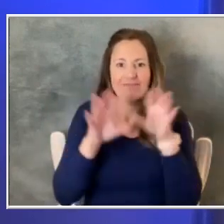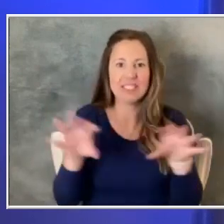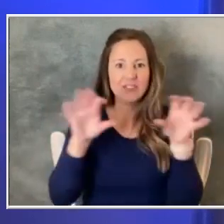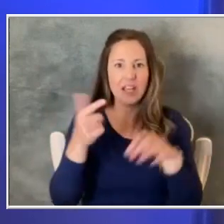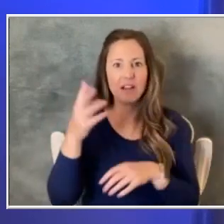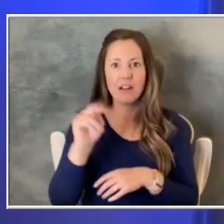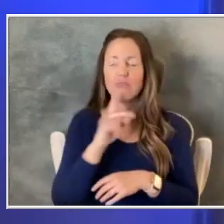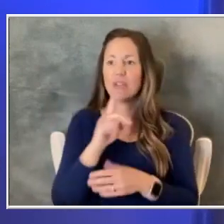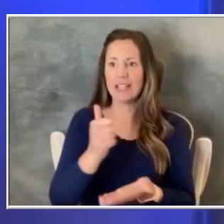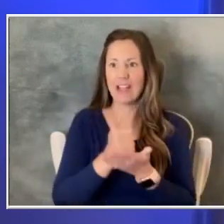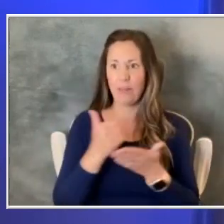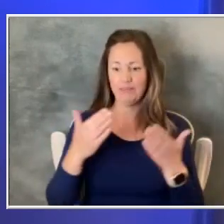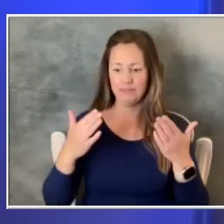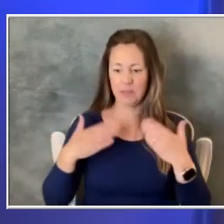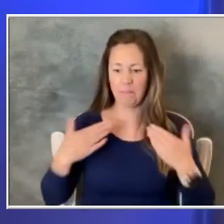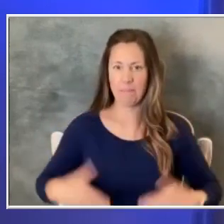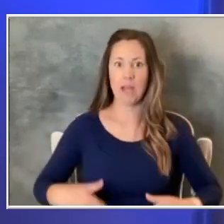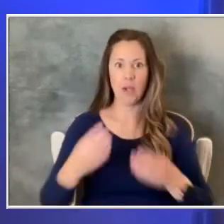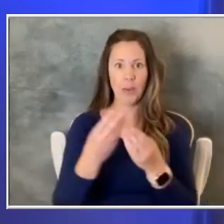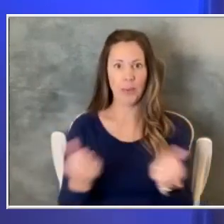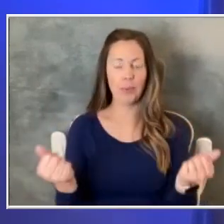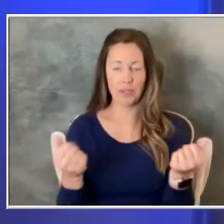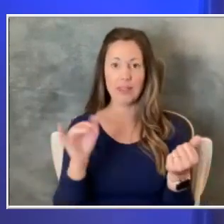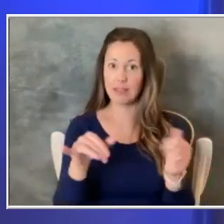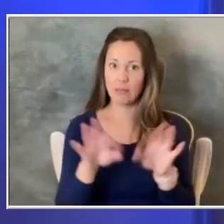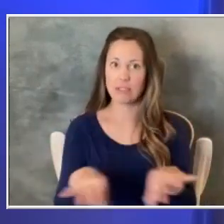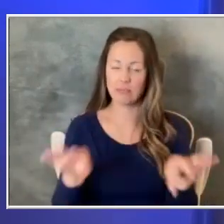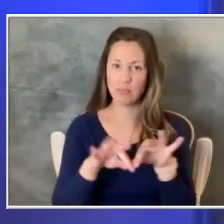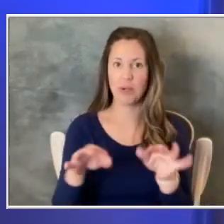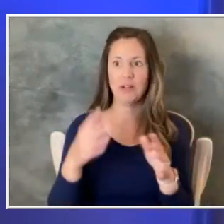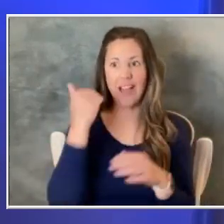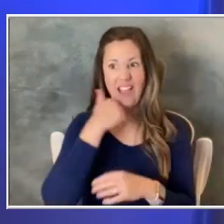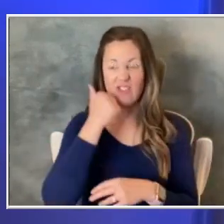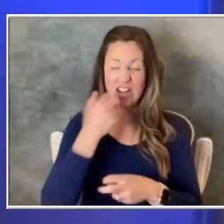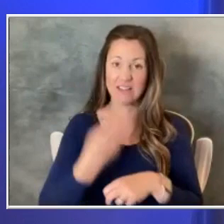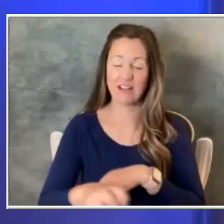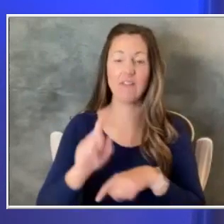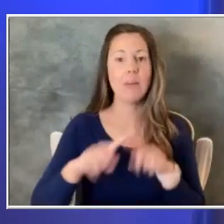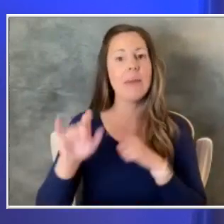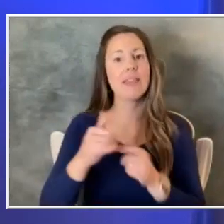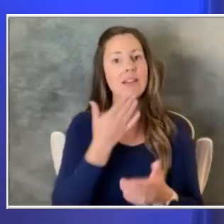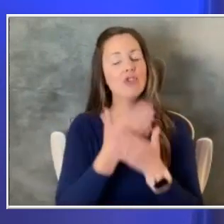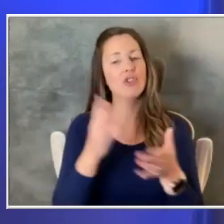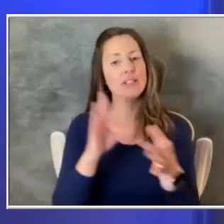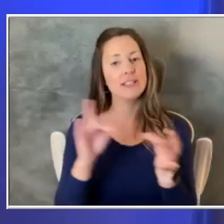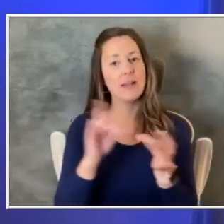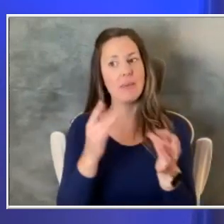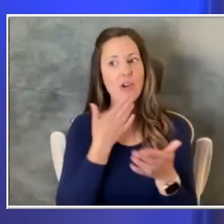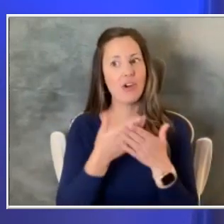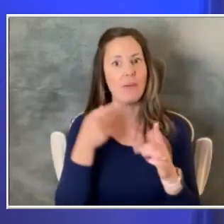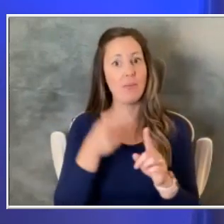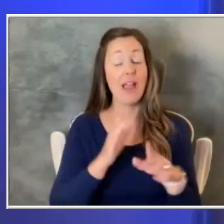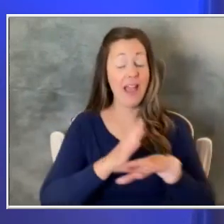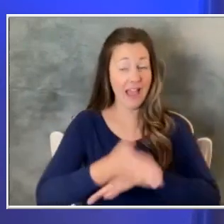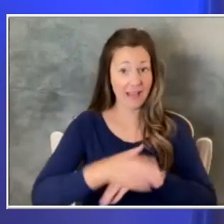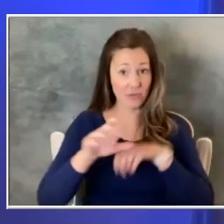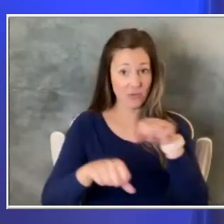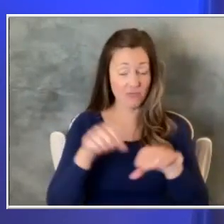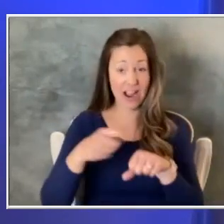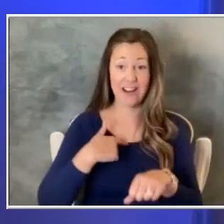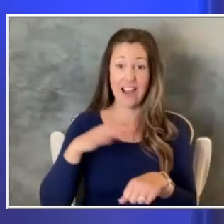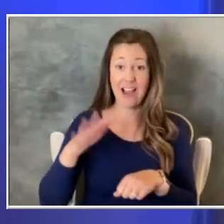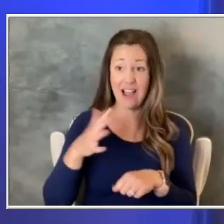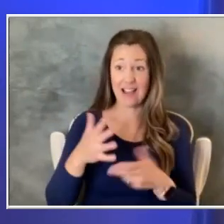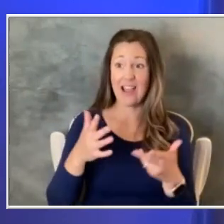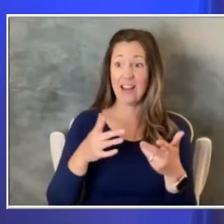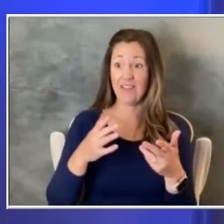accumulates on your body. And so that was really important. But I think that's a good statement, is that after the ride, I kind of crashed a little bit emotionally.